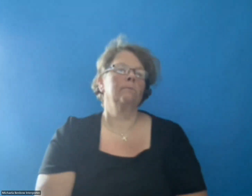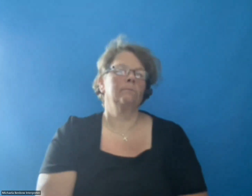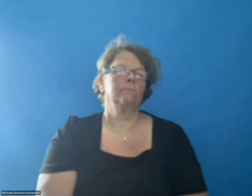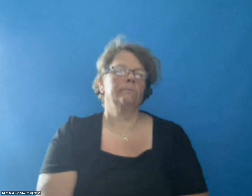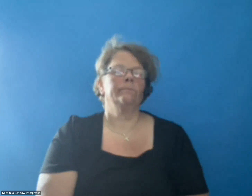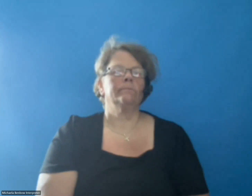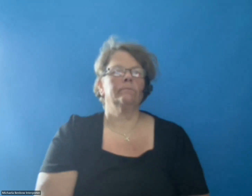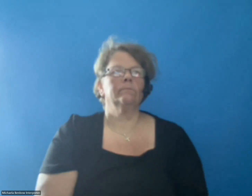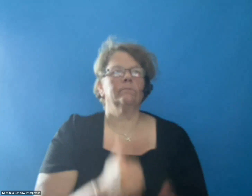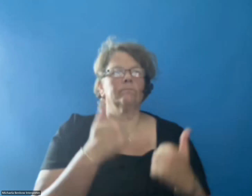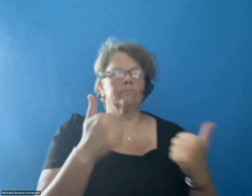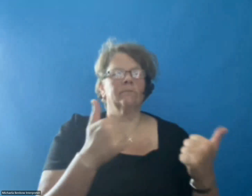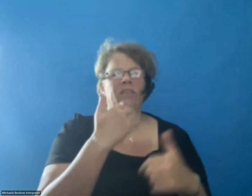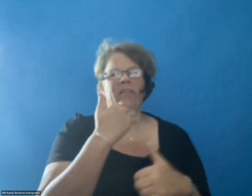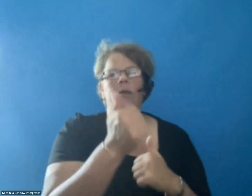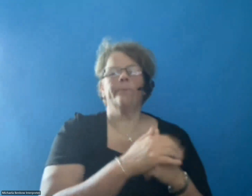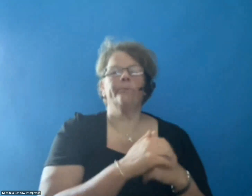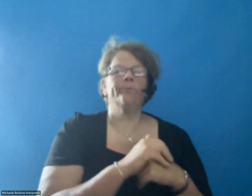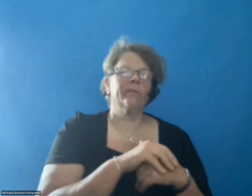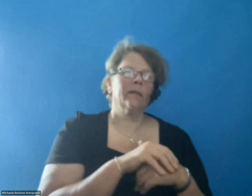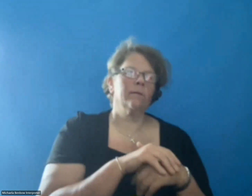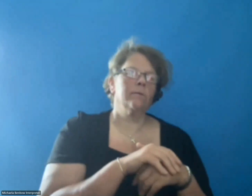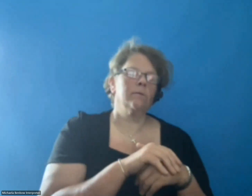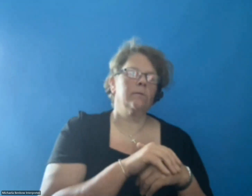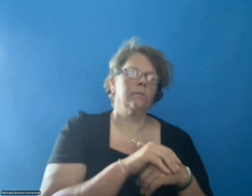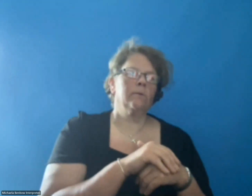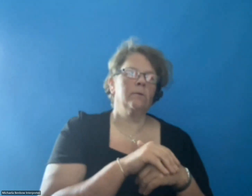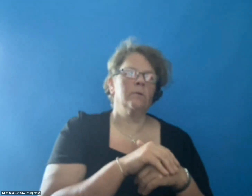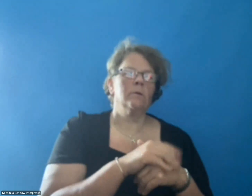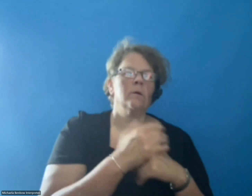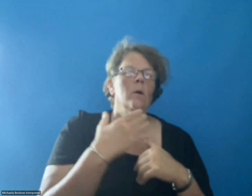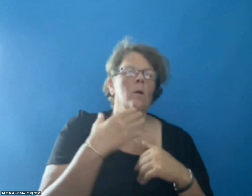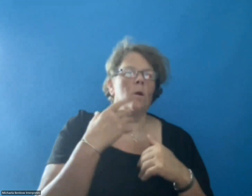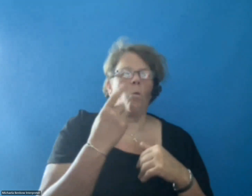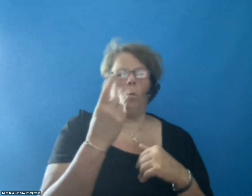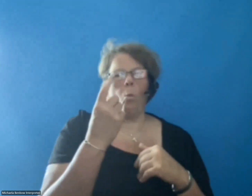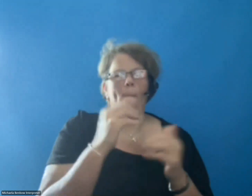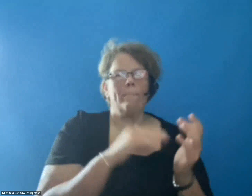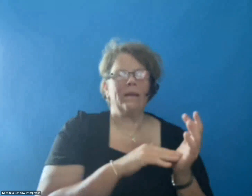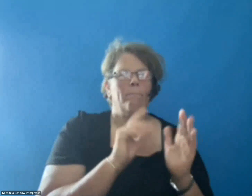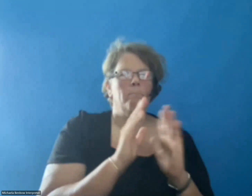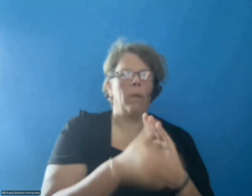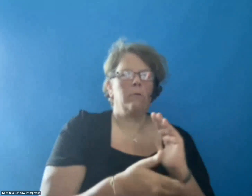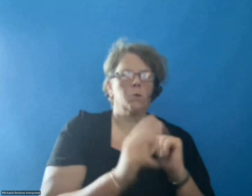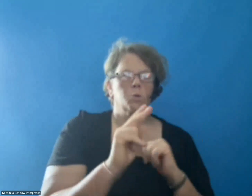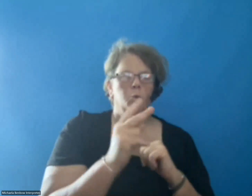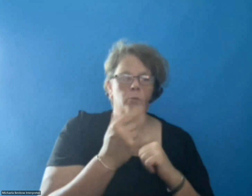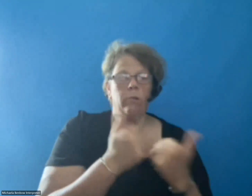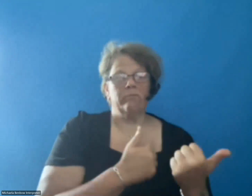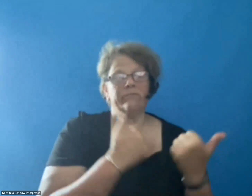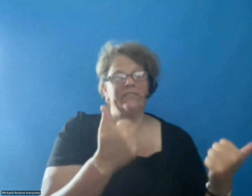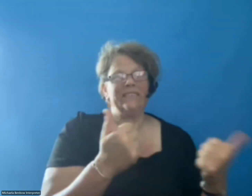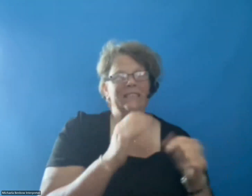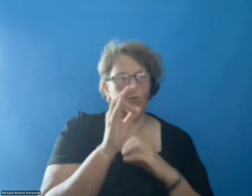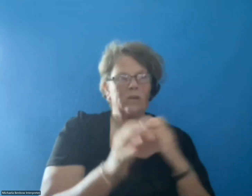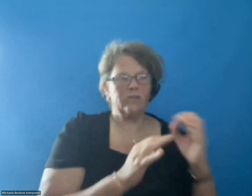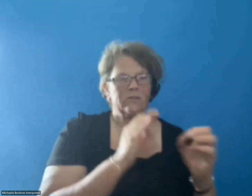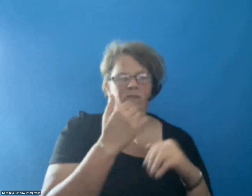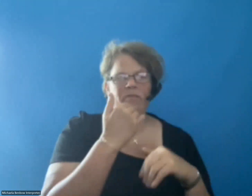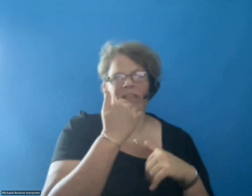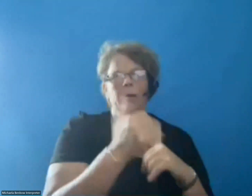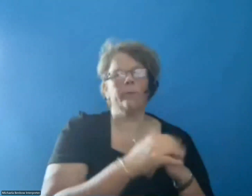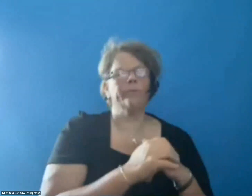Great, thanks, Zara. And yes, just to wrap up, as I know we're 1 minute past 2 now, but brilliant questions from everyone.